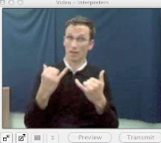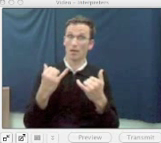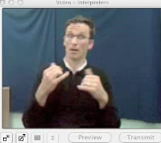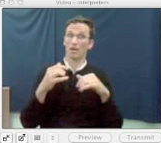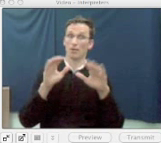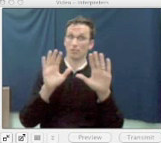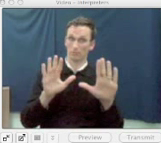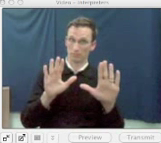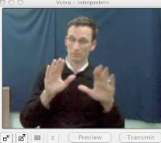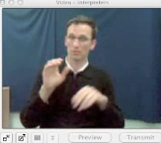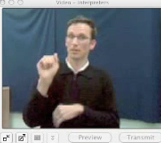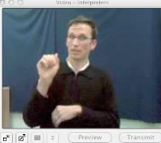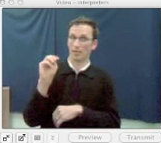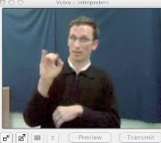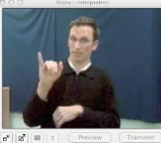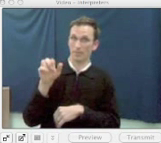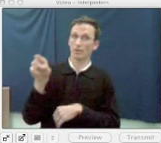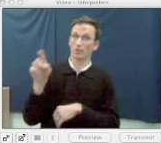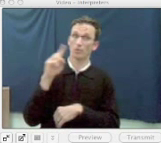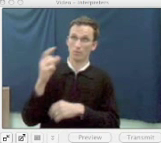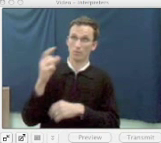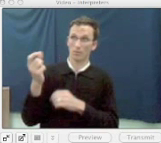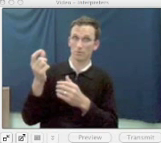convey some of the questions to me. Is that correct?